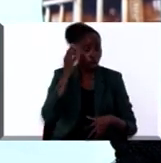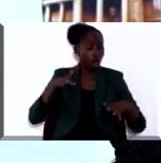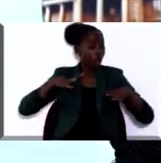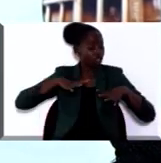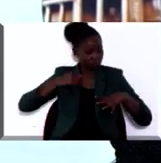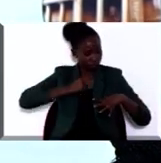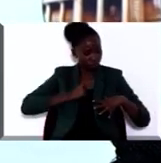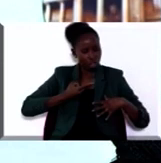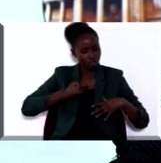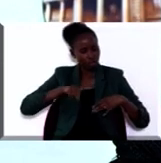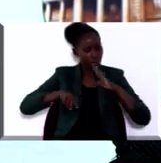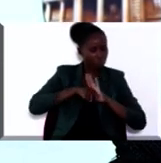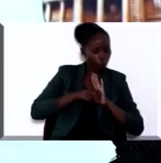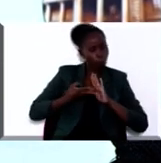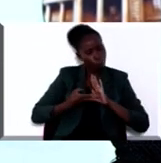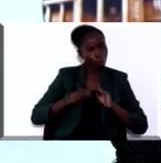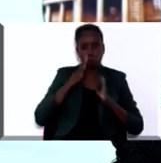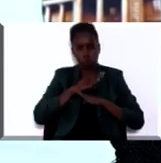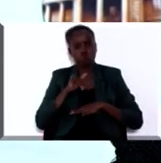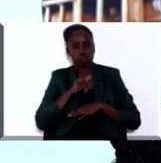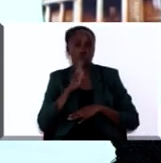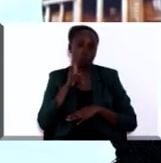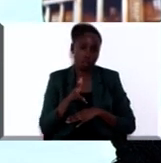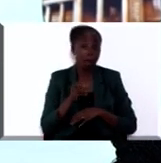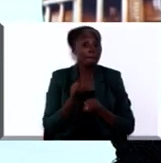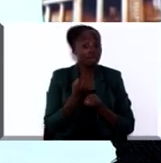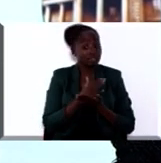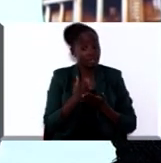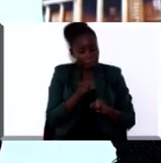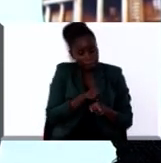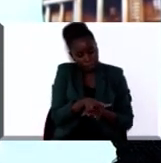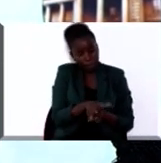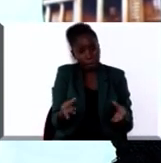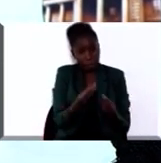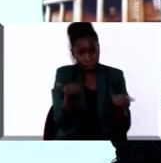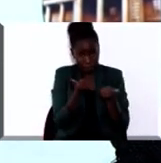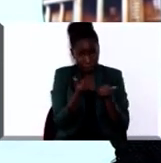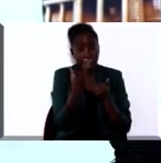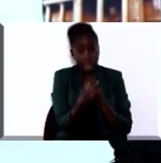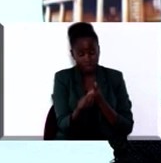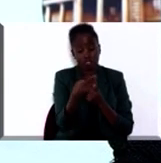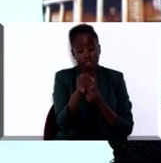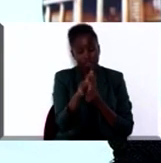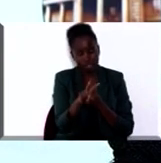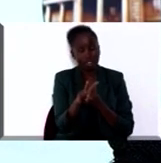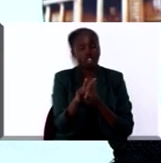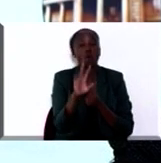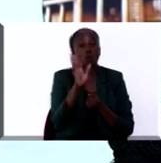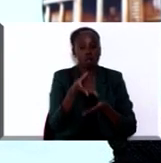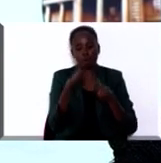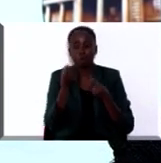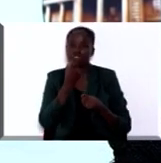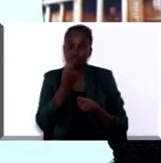status, 90% of those who are infected are treated, and 90% of those who are receiving